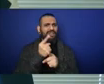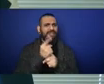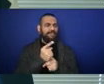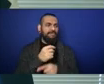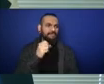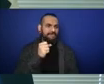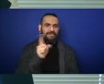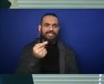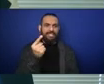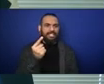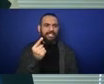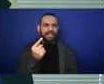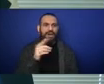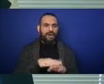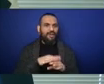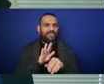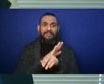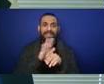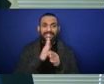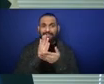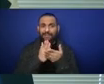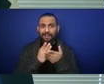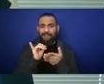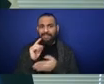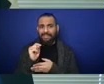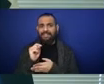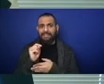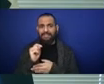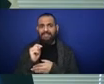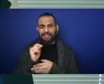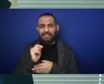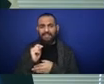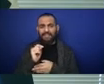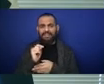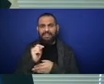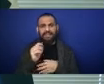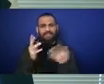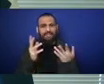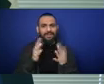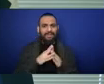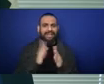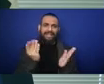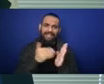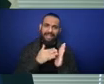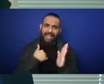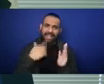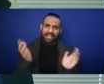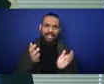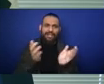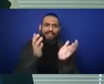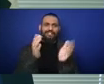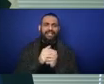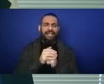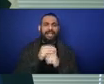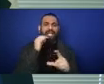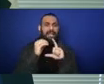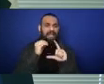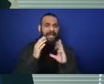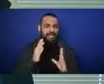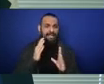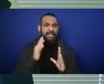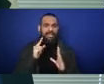to you. Thank you so much, Mr. Acosta. Really appreciate it. And you're right, it's a lot of